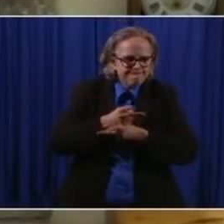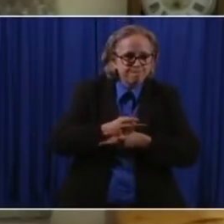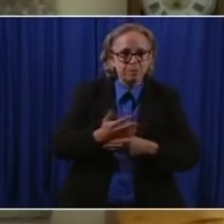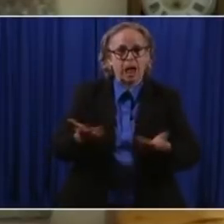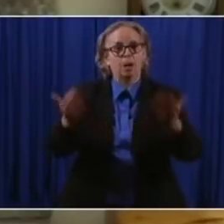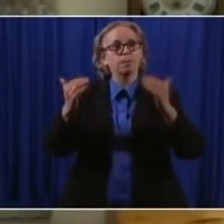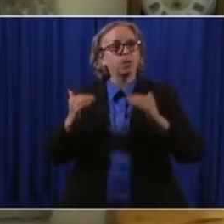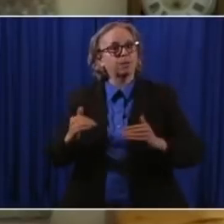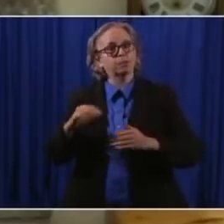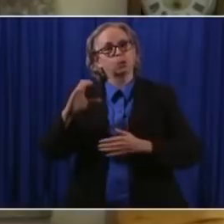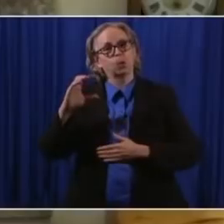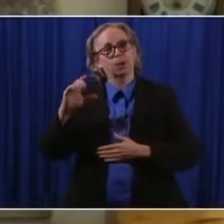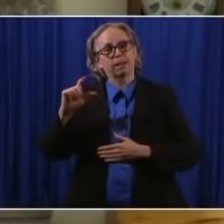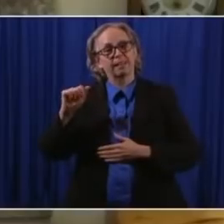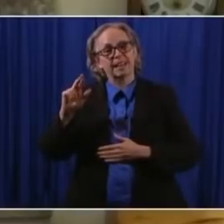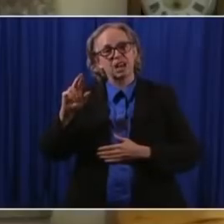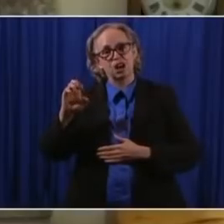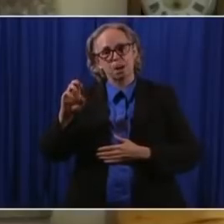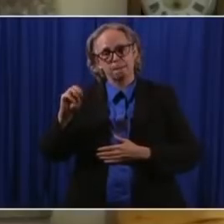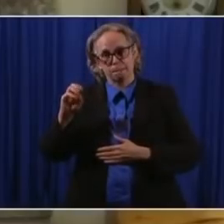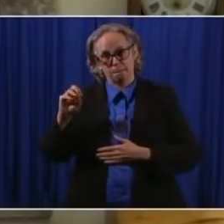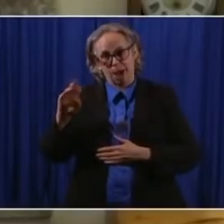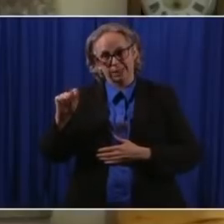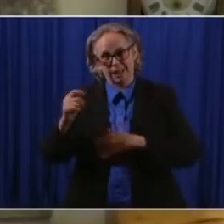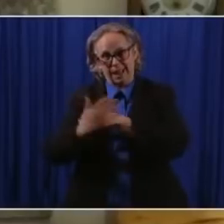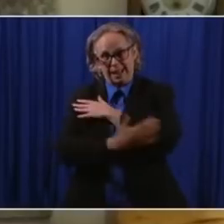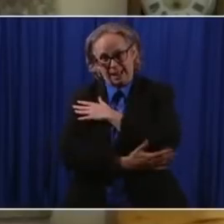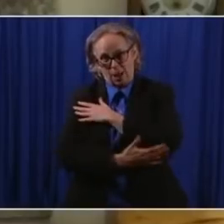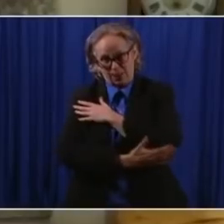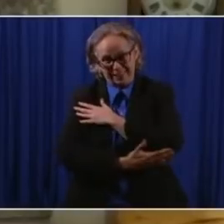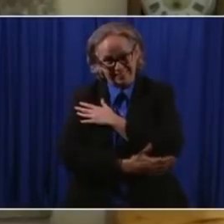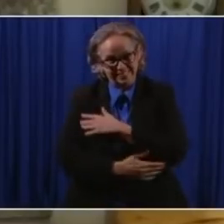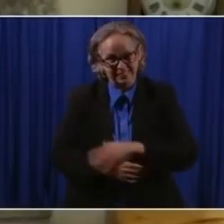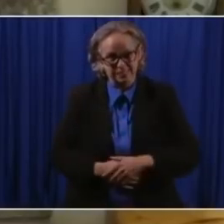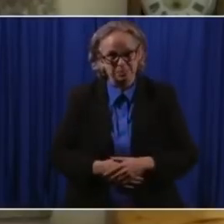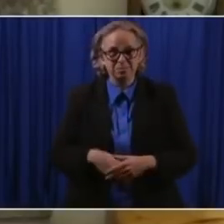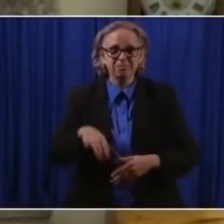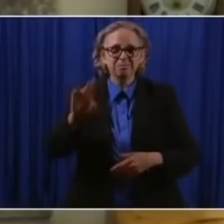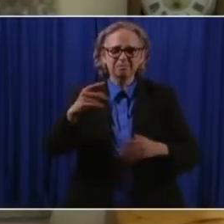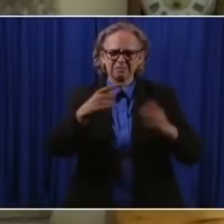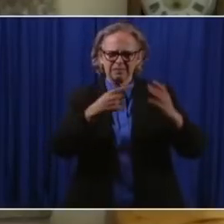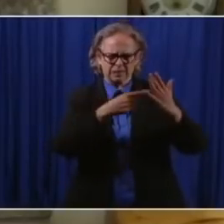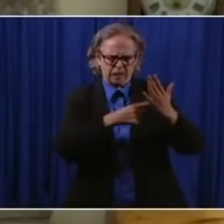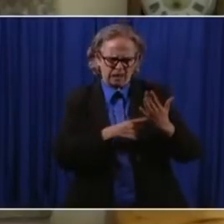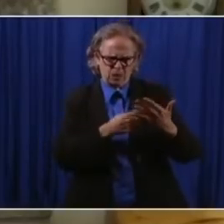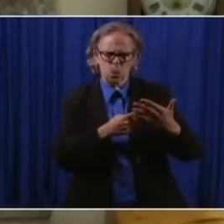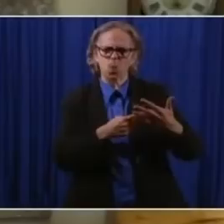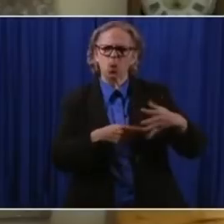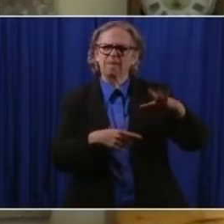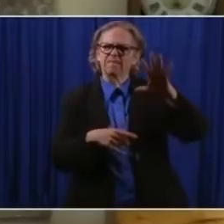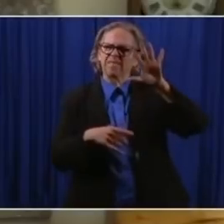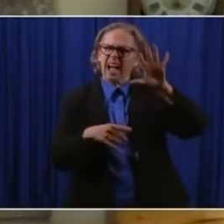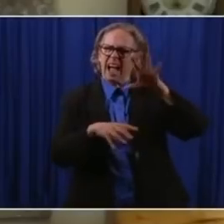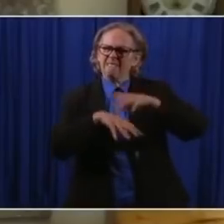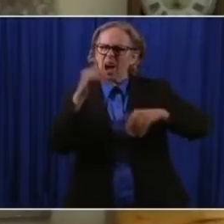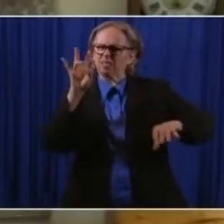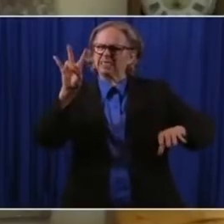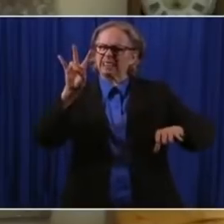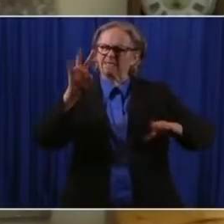County remains red this week. The county meets 5 indicators. We'll continue to keep an eye on numbers in Clermont